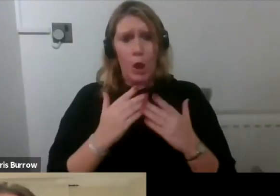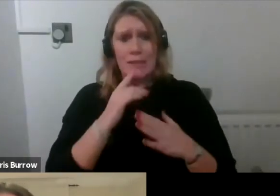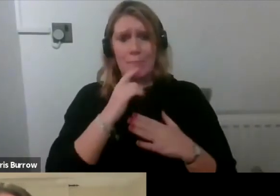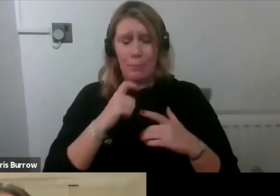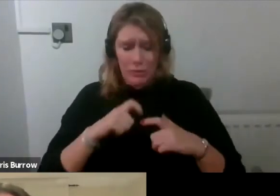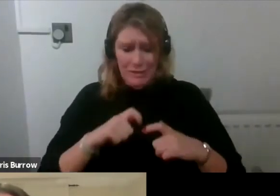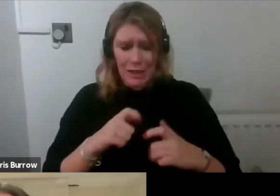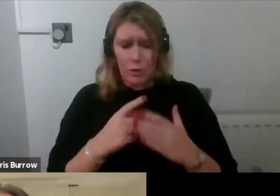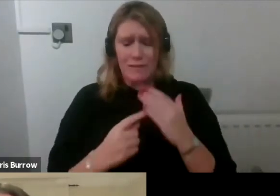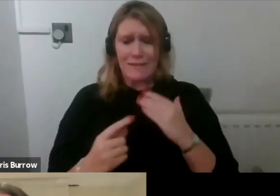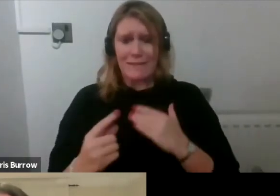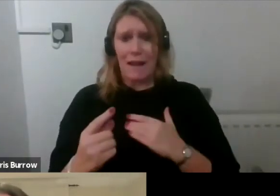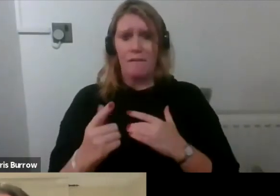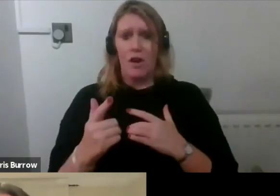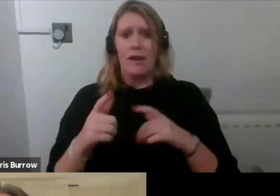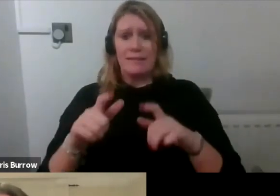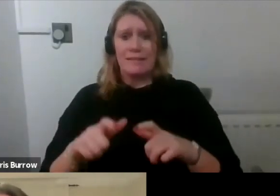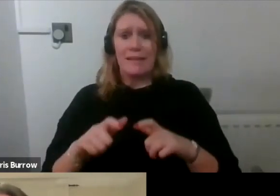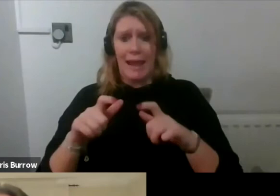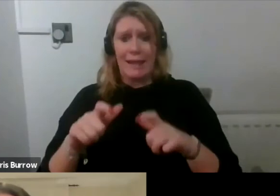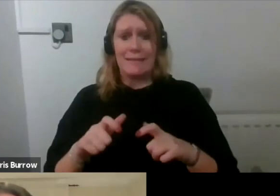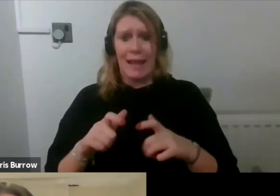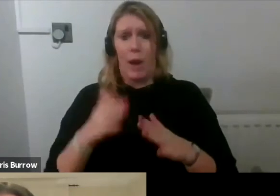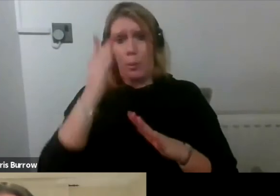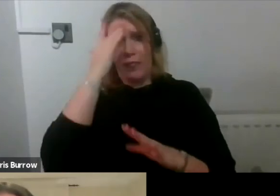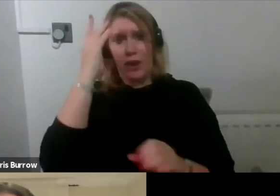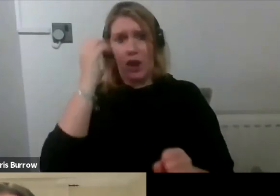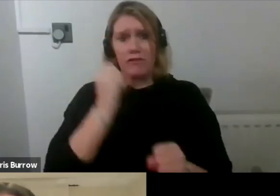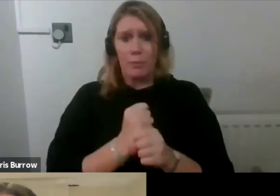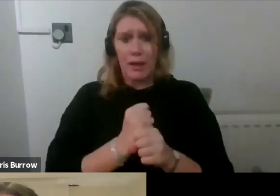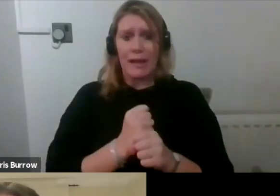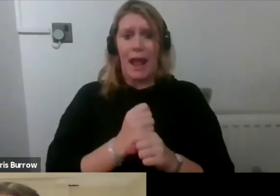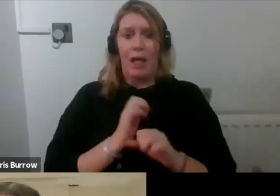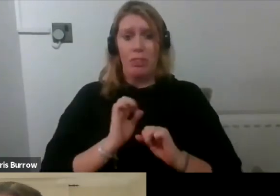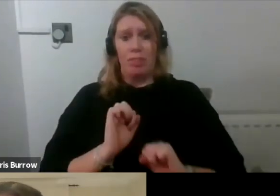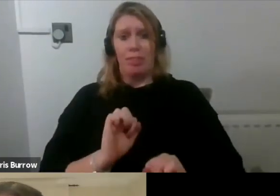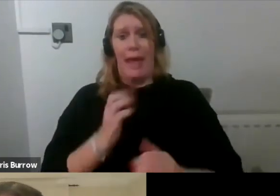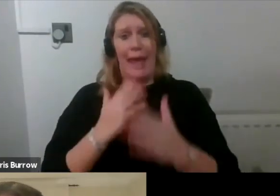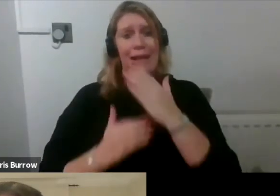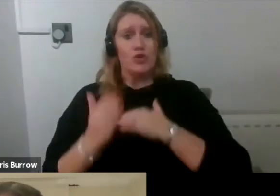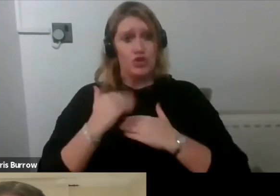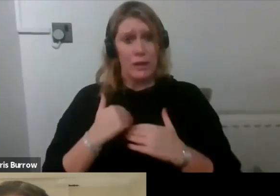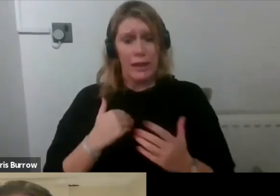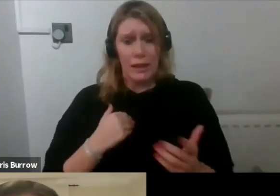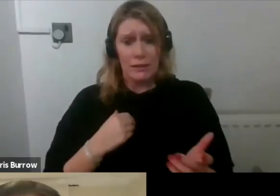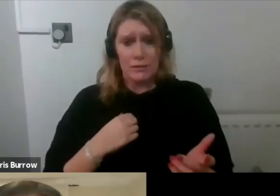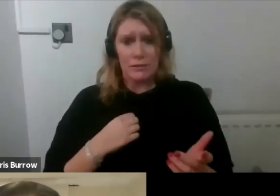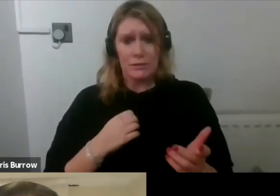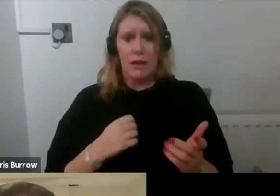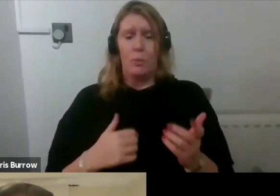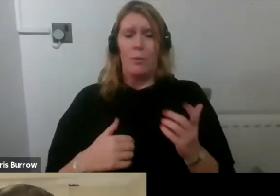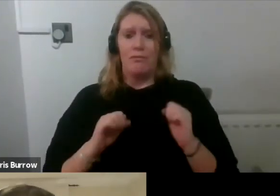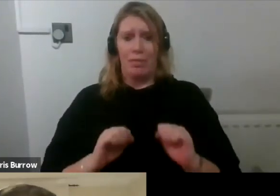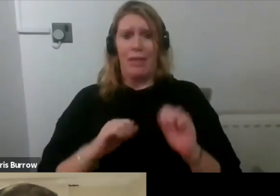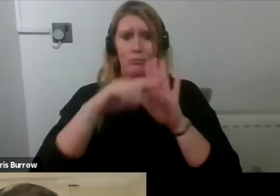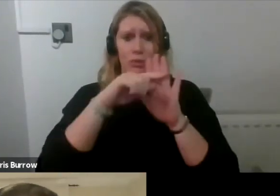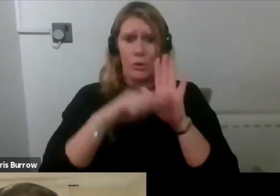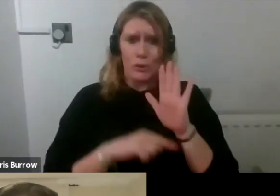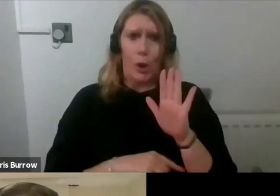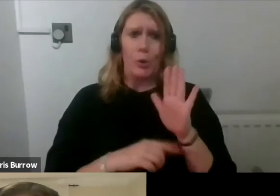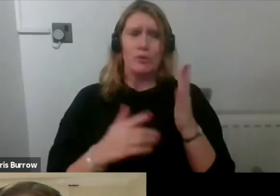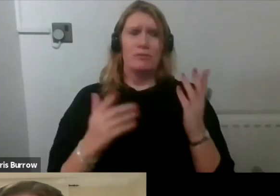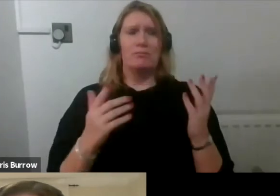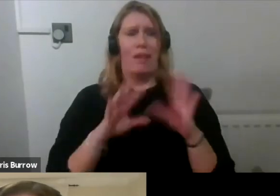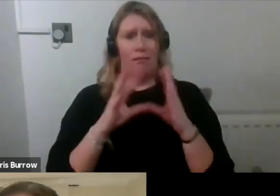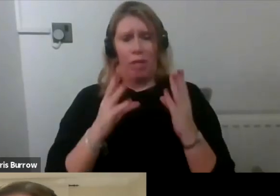this government and their track record at rolling out, mass health programs and protocols and what have you. So